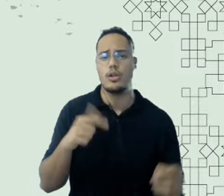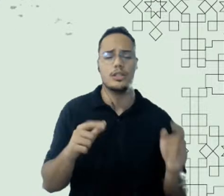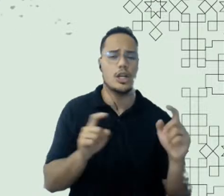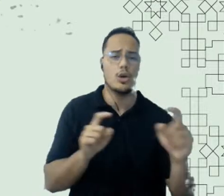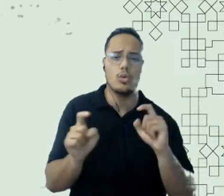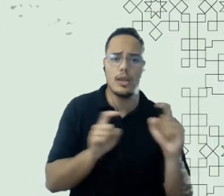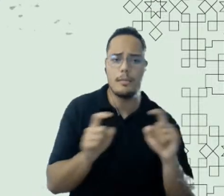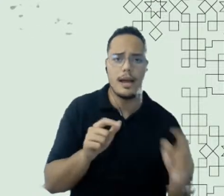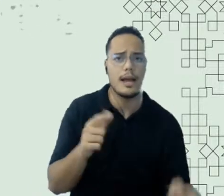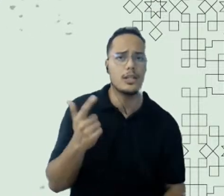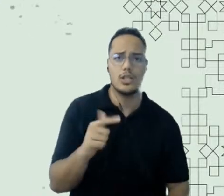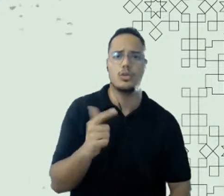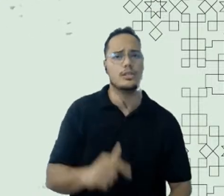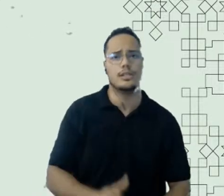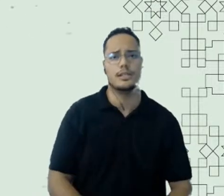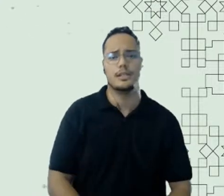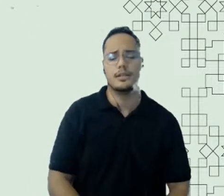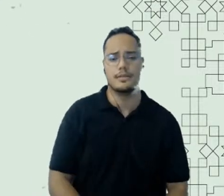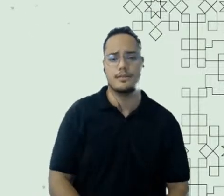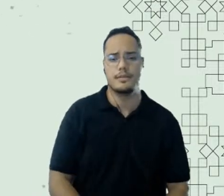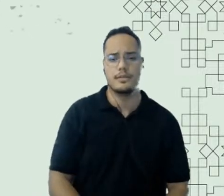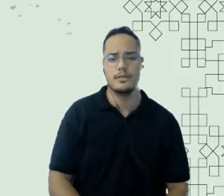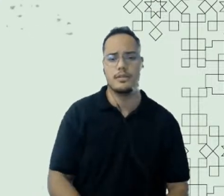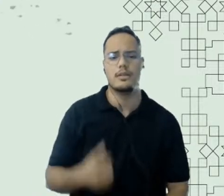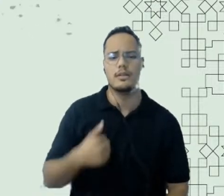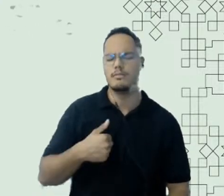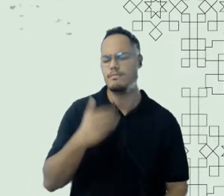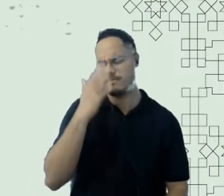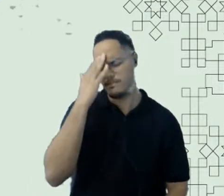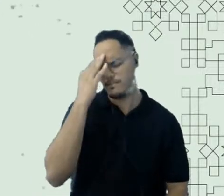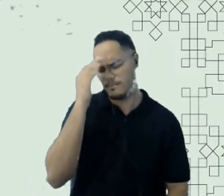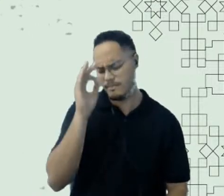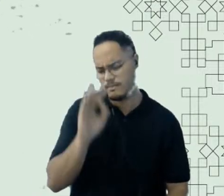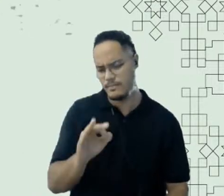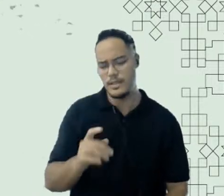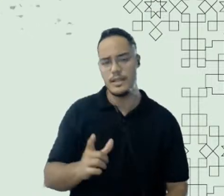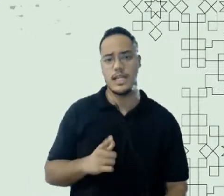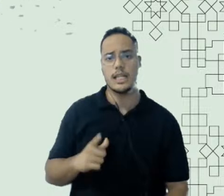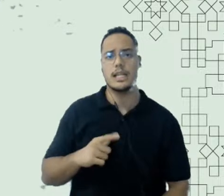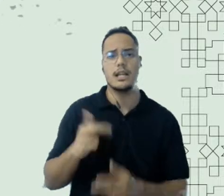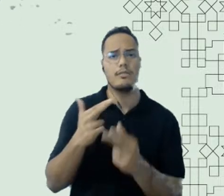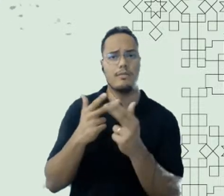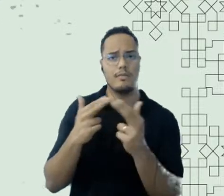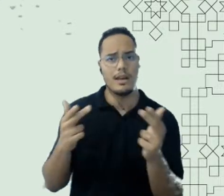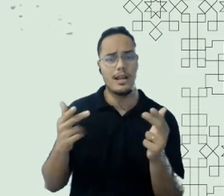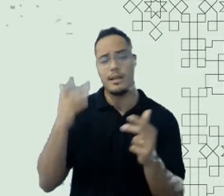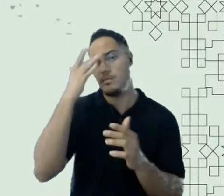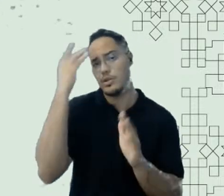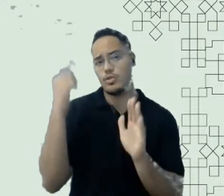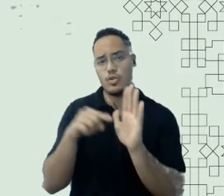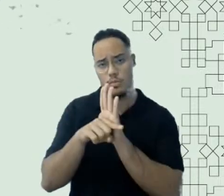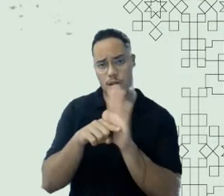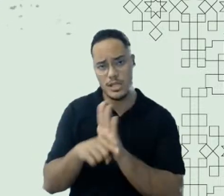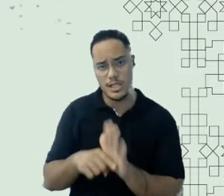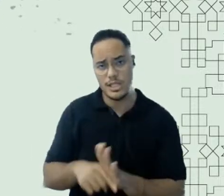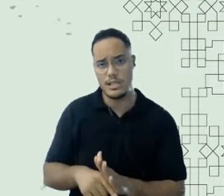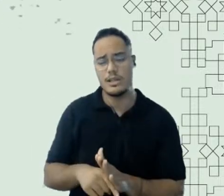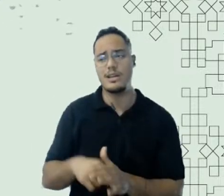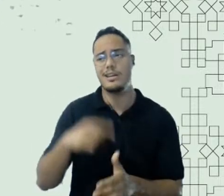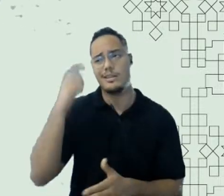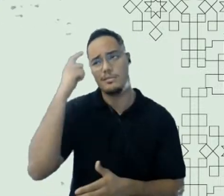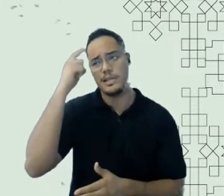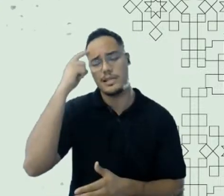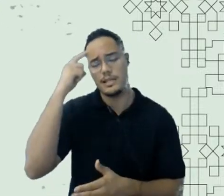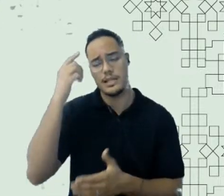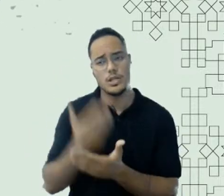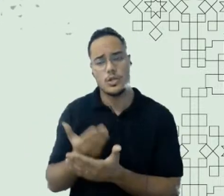I'm sure that there are a lot of researchers working on that at the moment, but the point that would be interested is to know how